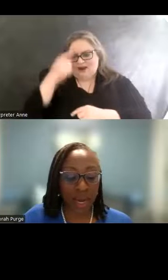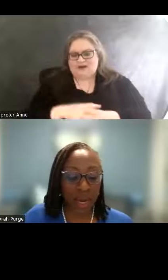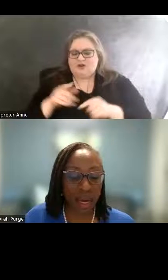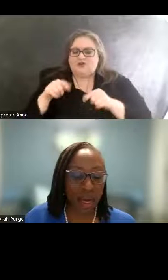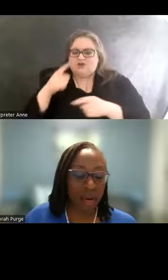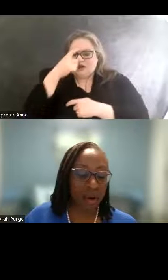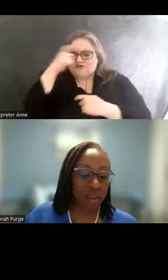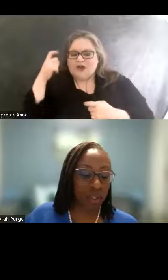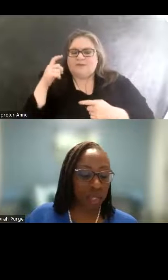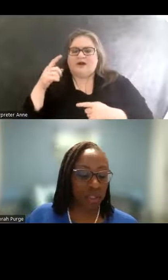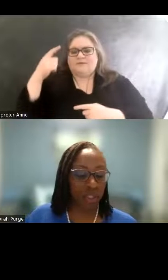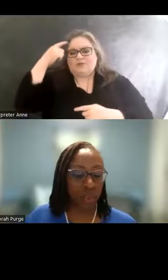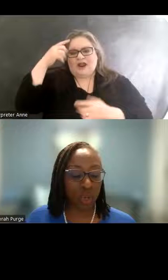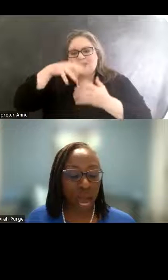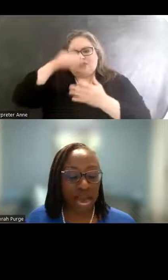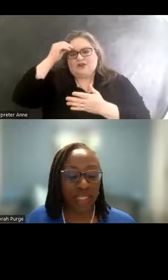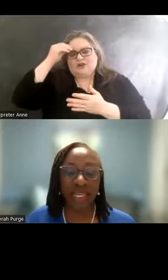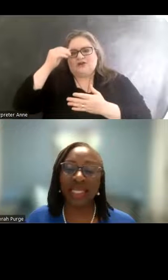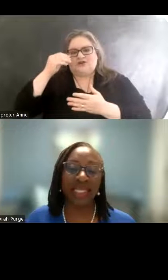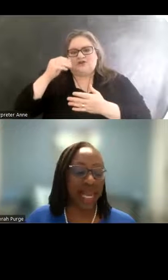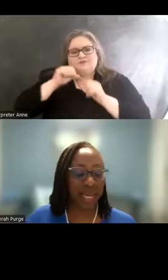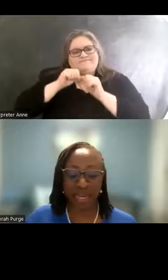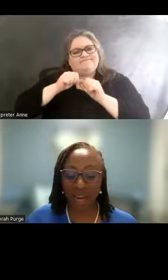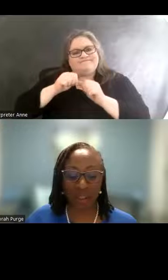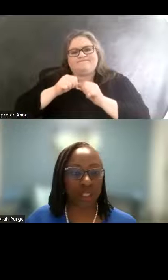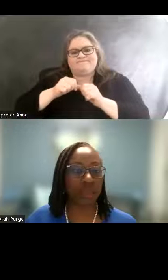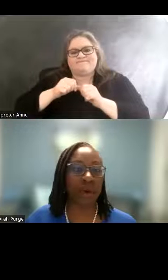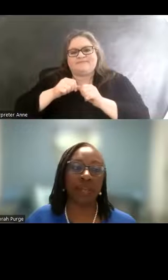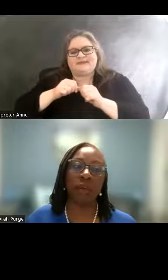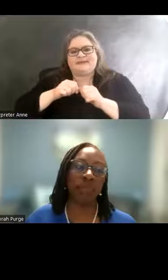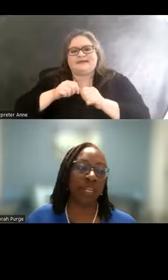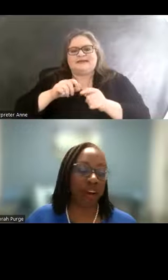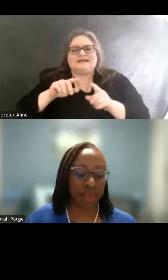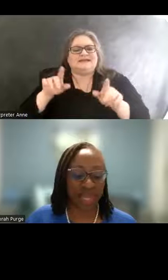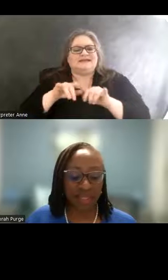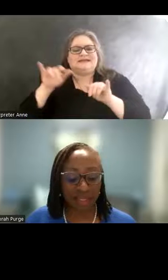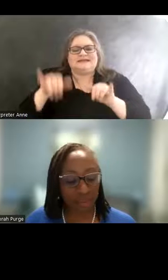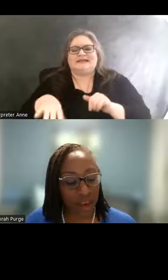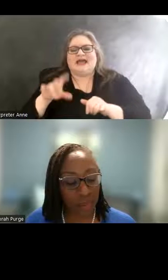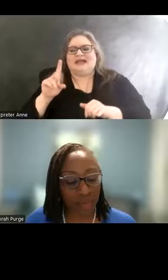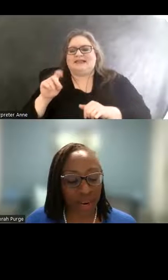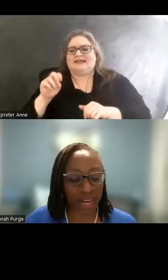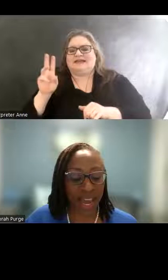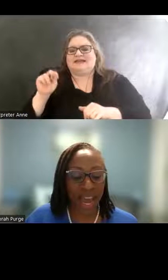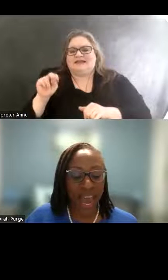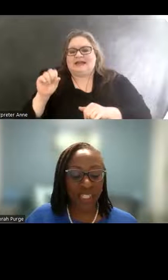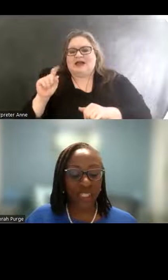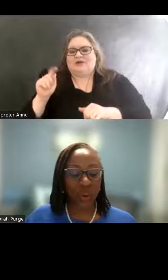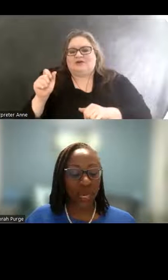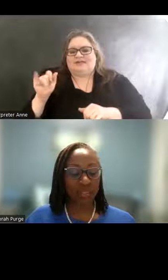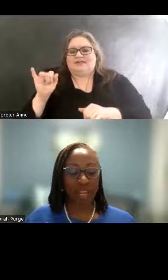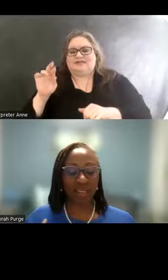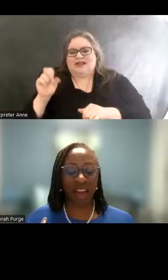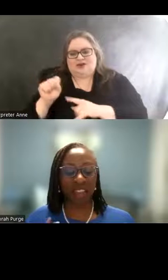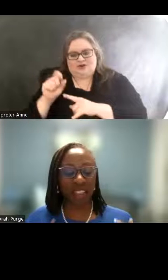brain learns to constantly stay in the downstairs brains that we've been talking about. That's the survival brain. And